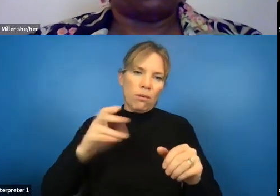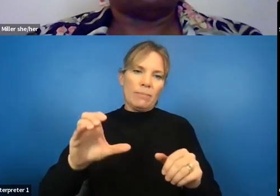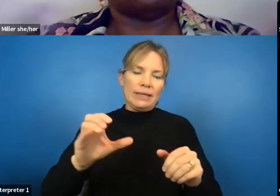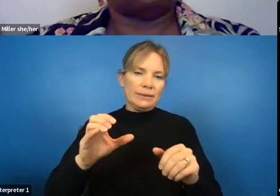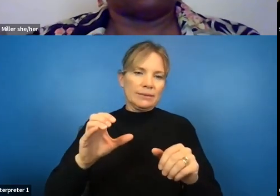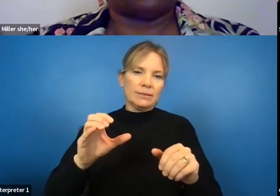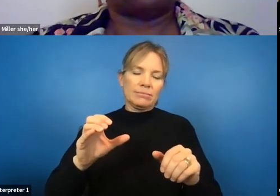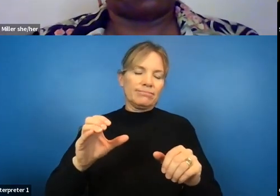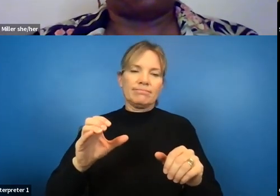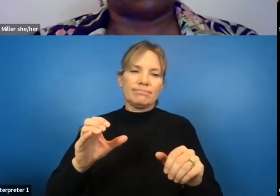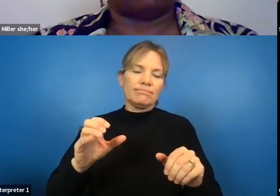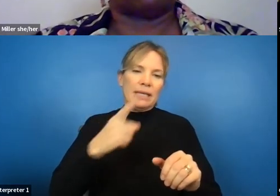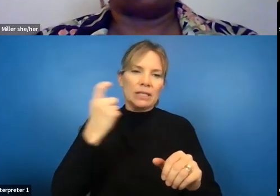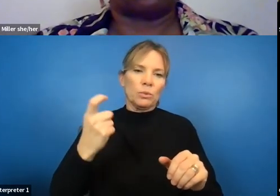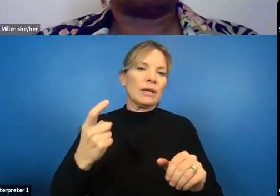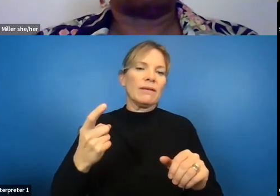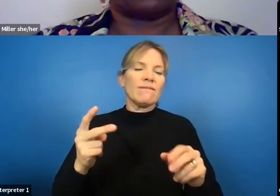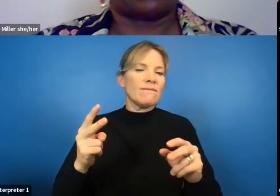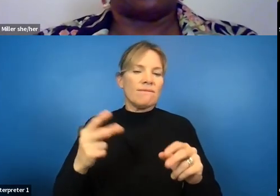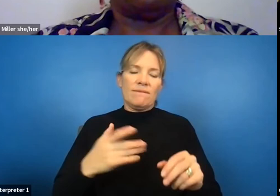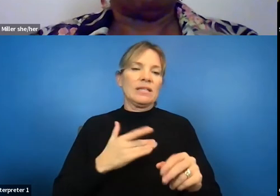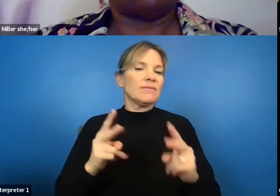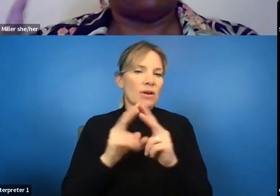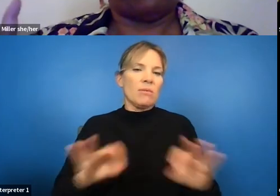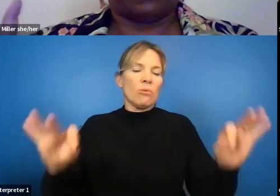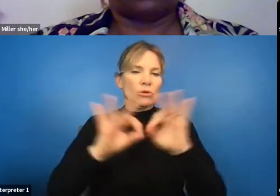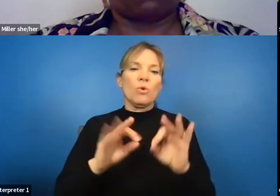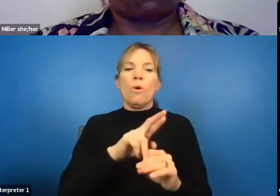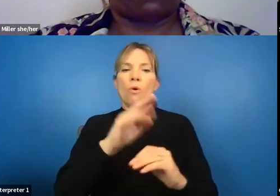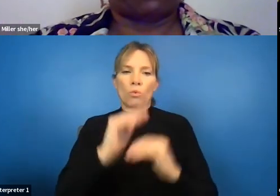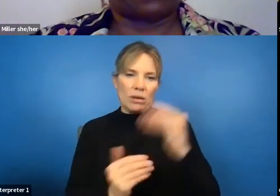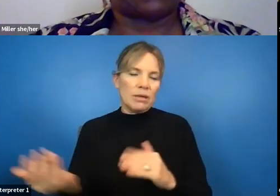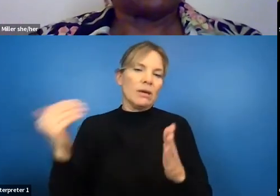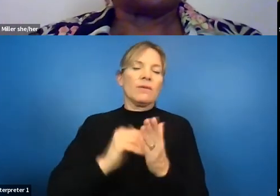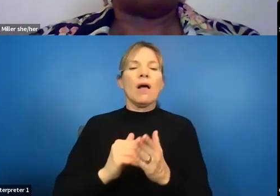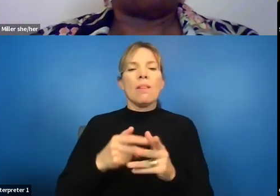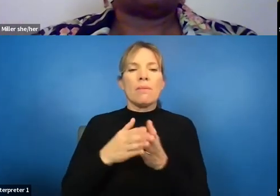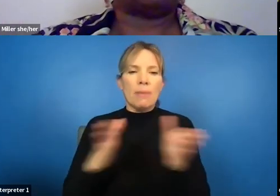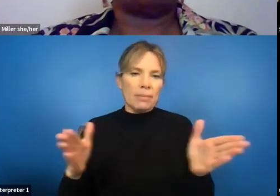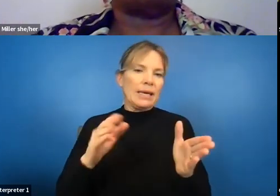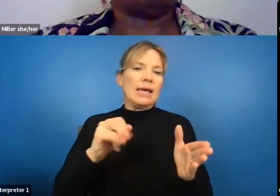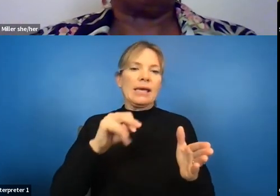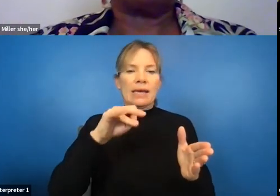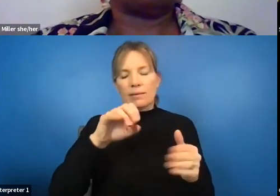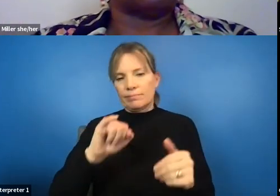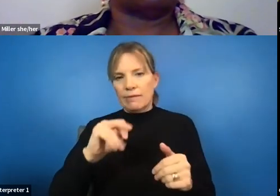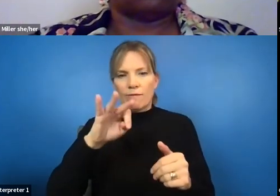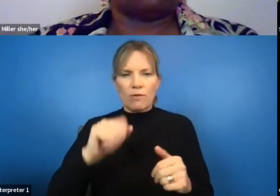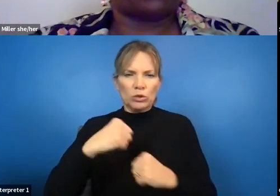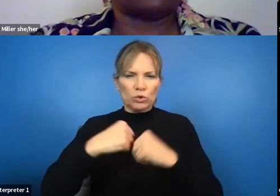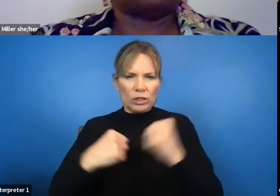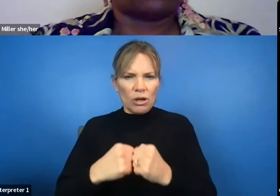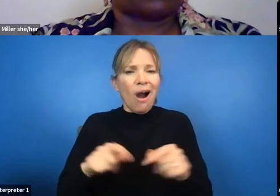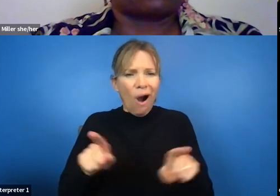to rebuild the public infrastructure that benefits all of us, and also those are